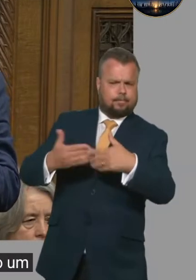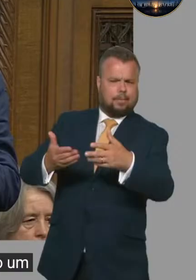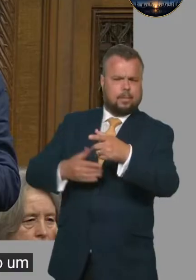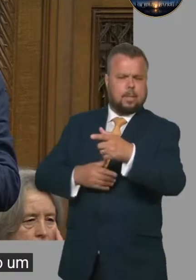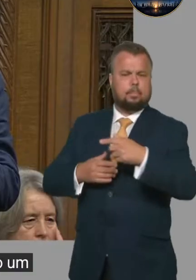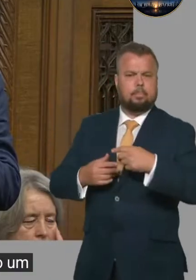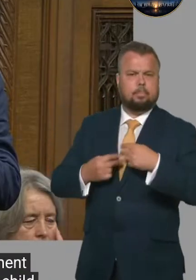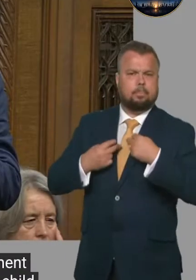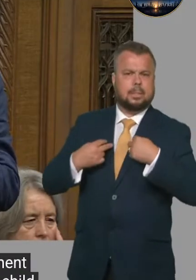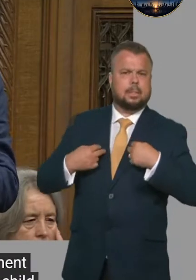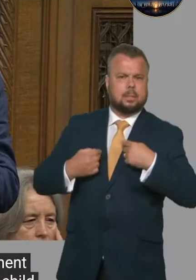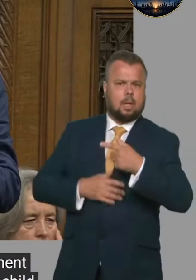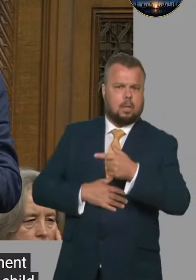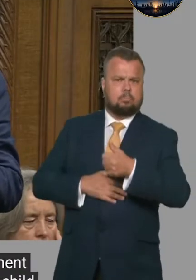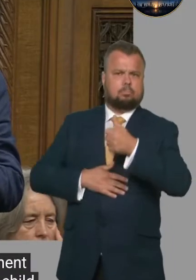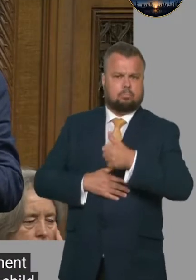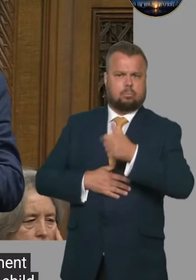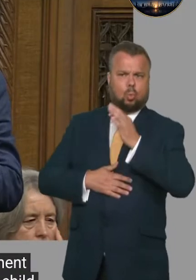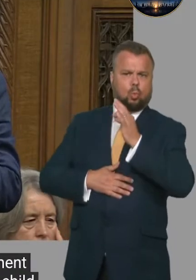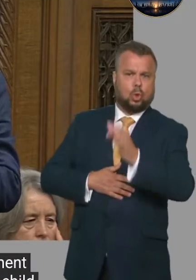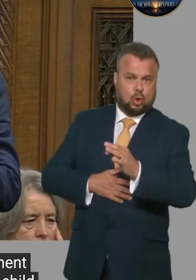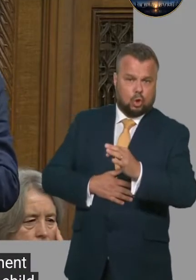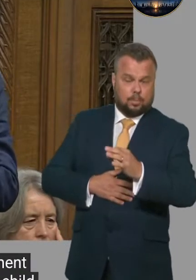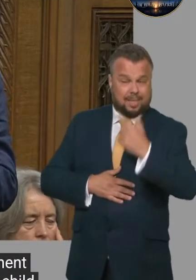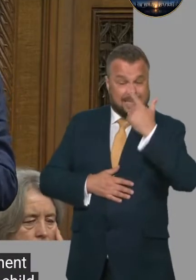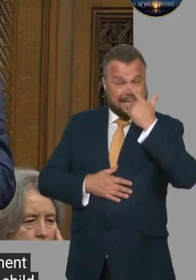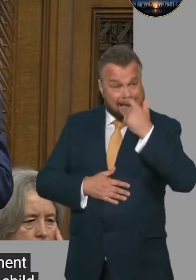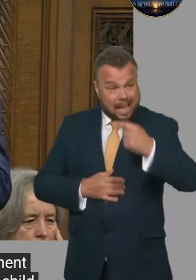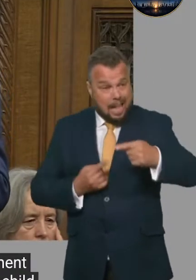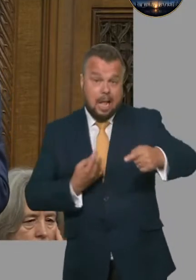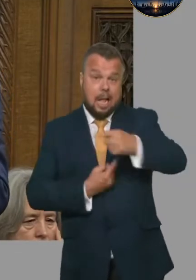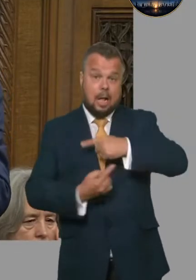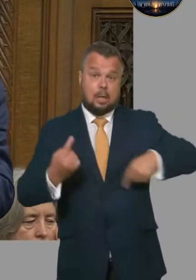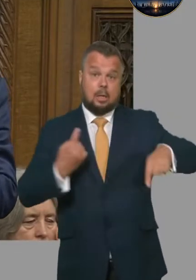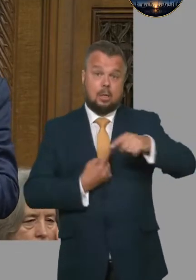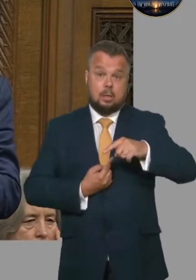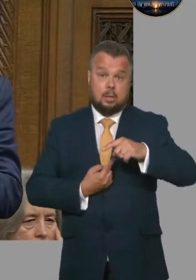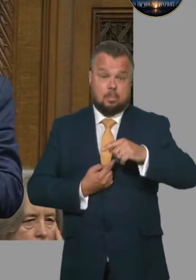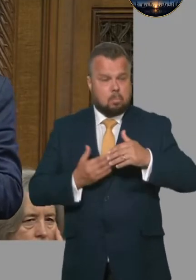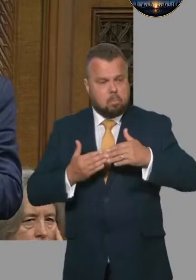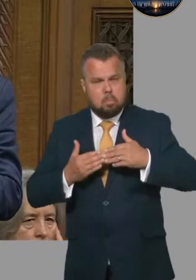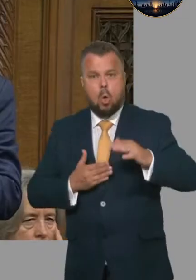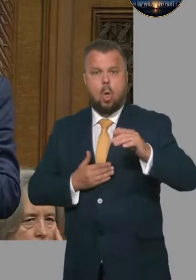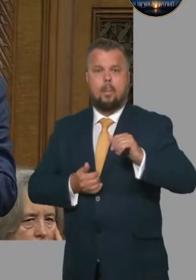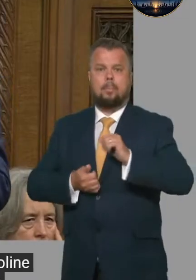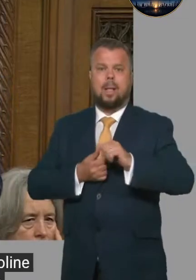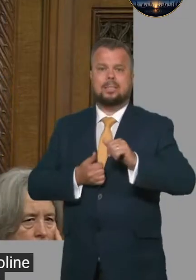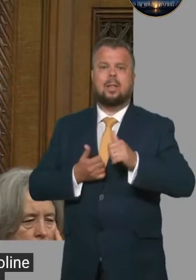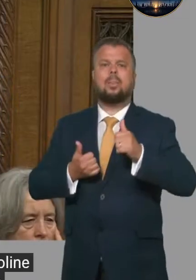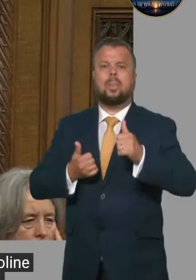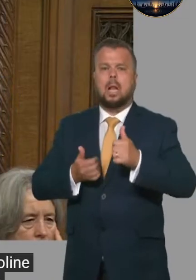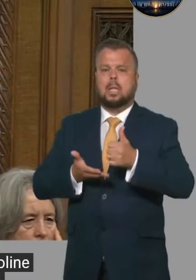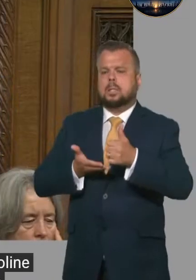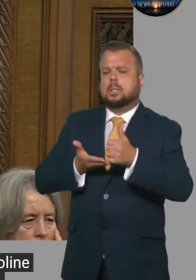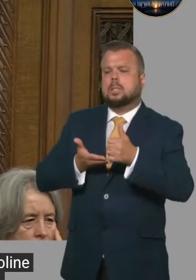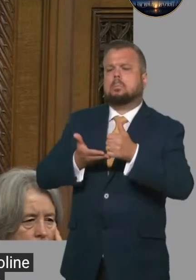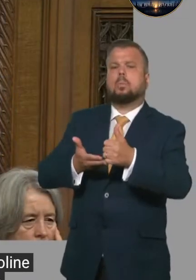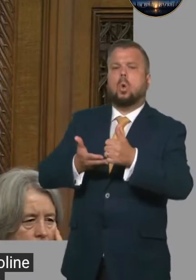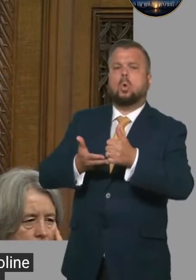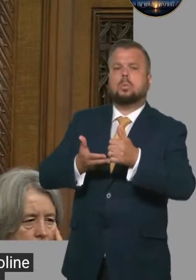Eshe, abuser, was granted a lenient sentence because the abuse occurred